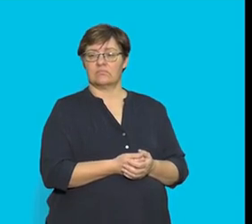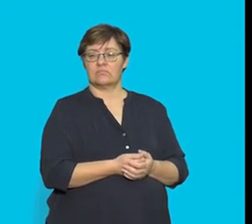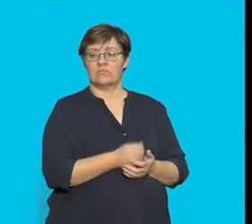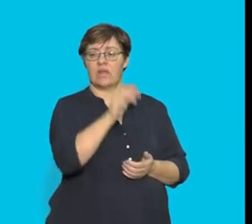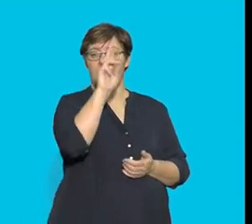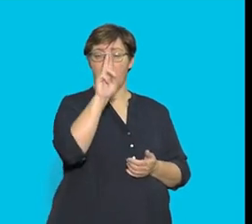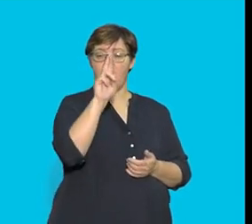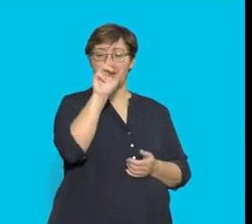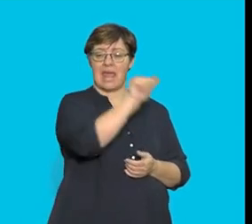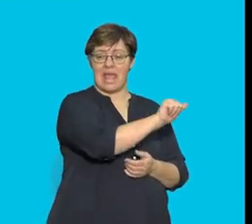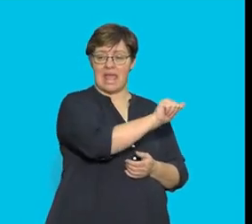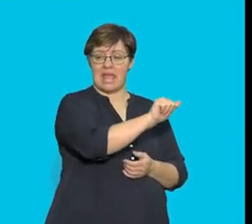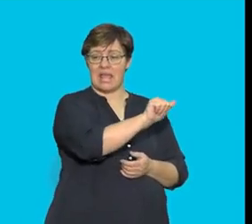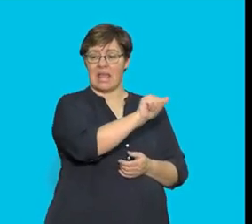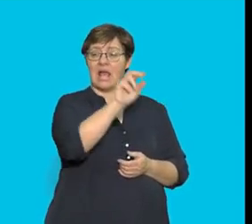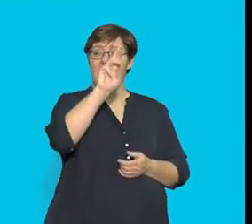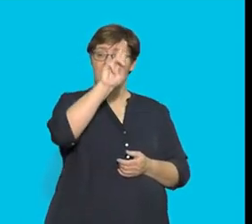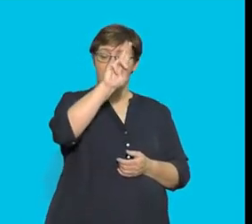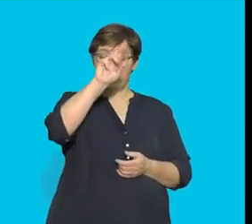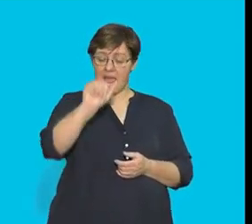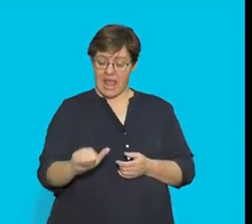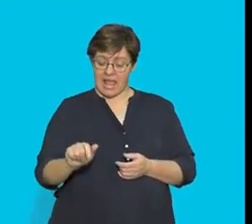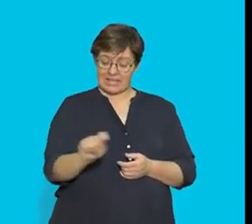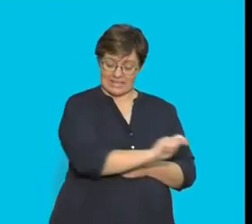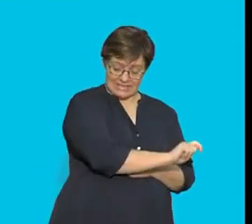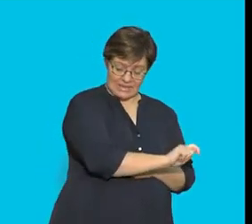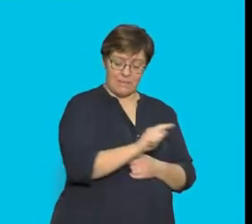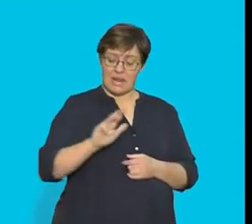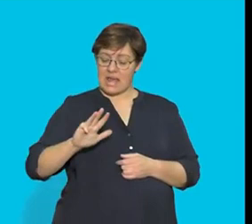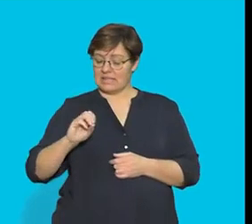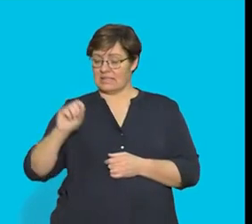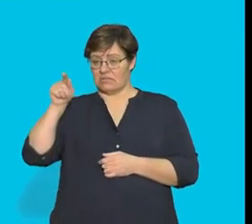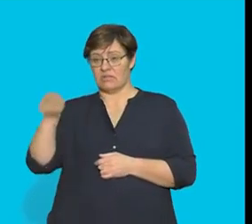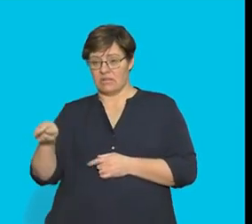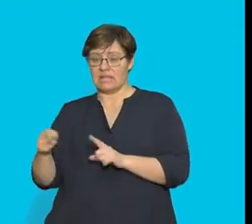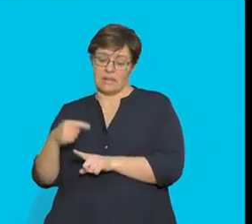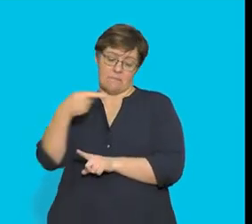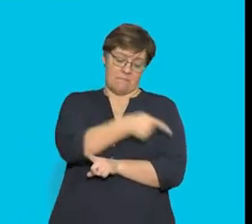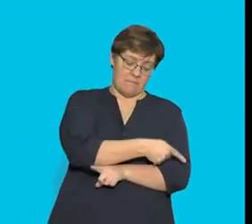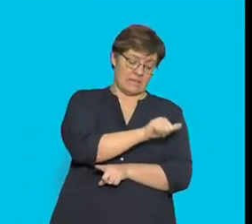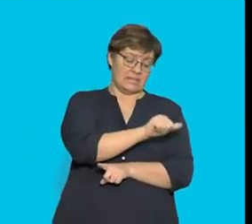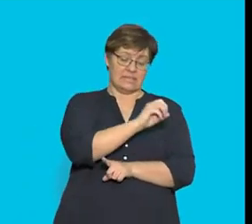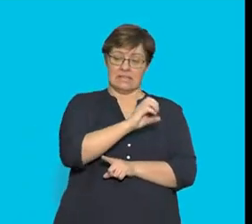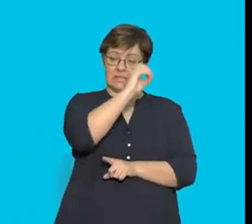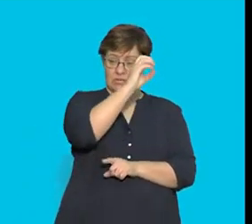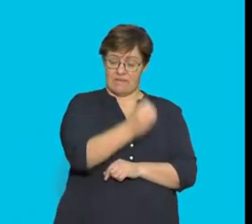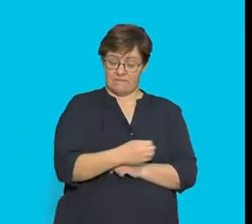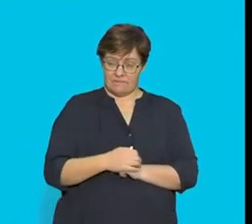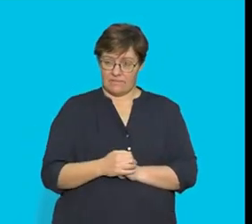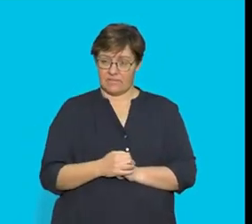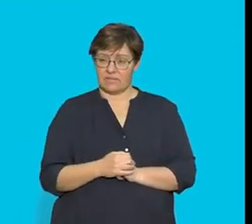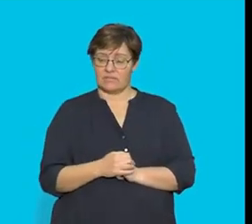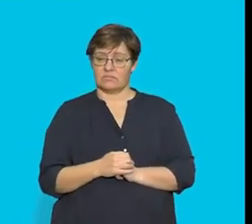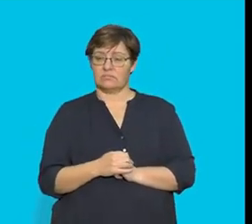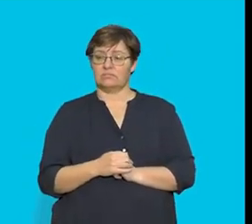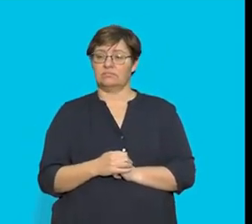triangle here, RAT, and RAT has a right angle here, and it has angle 60 degrees, this angle here